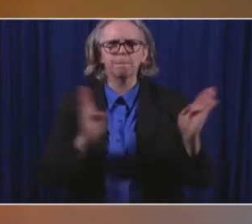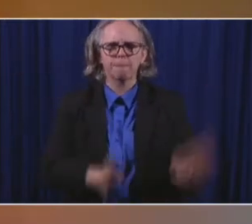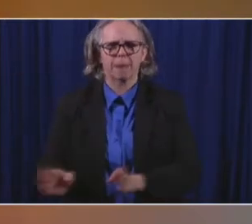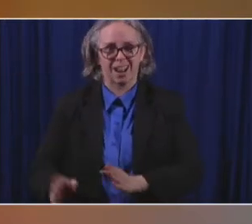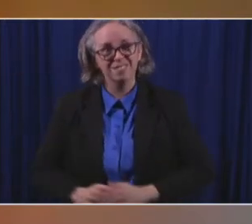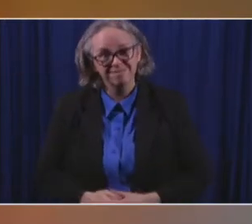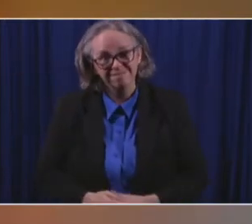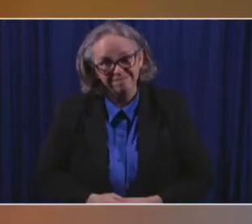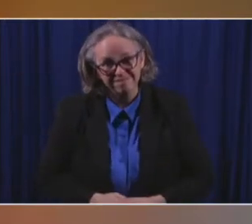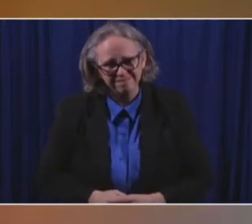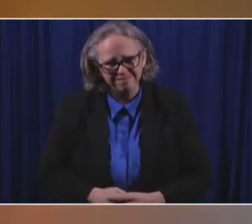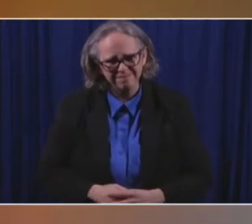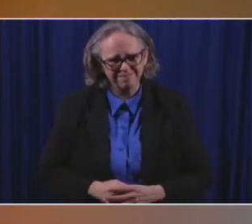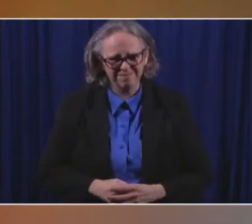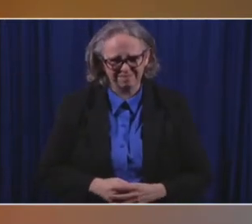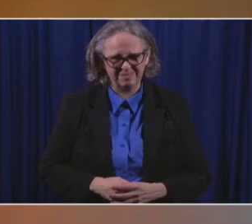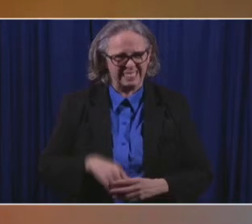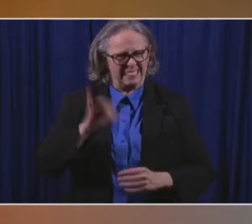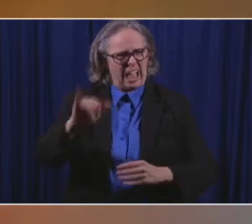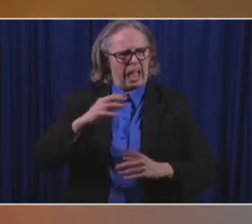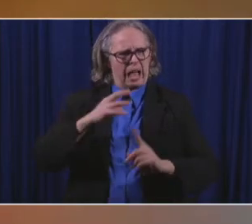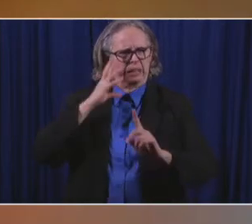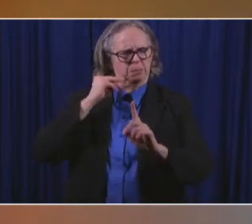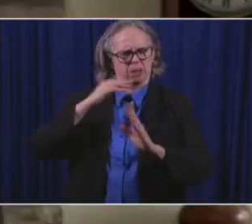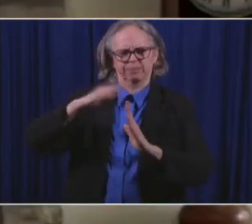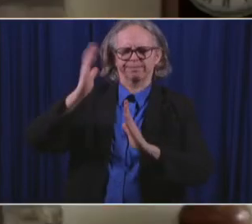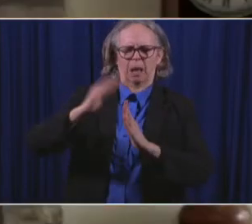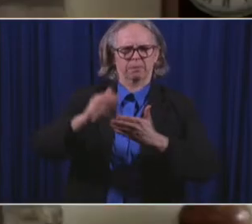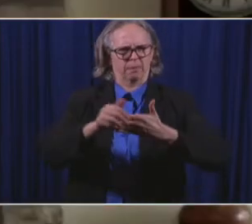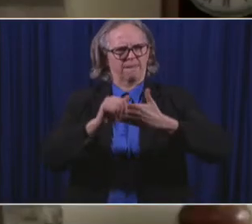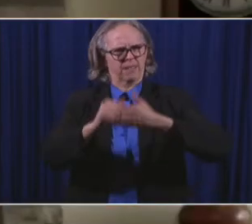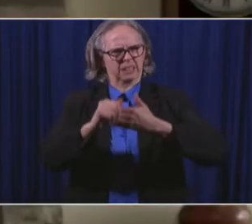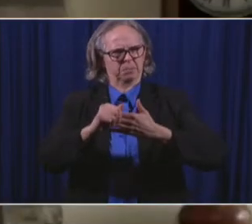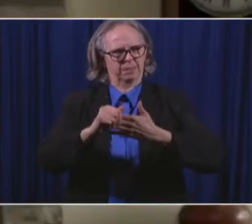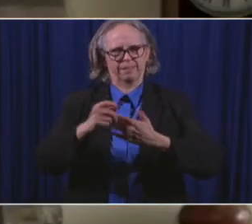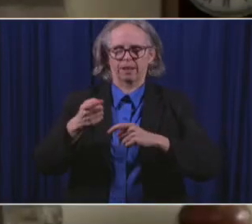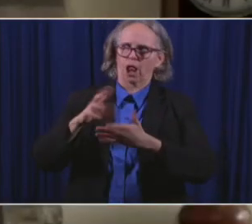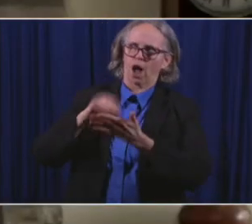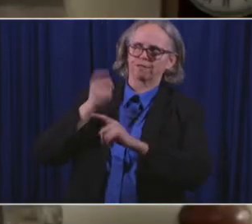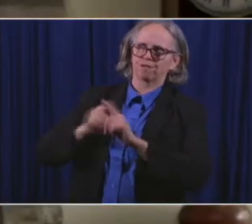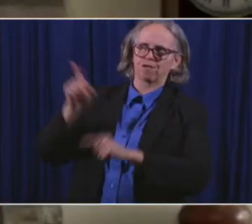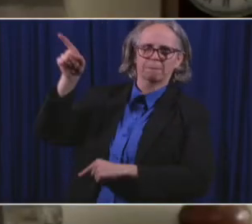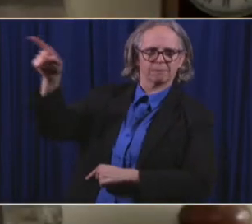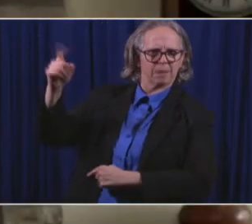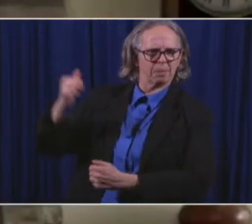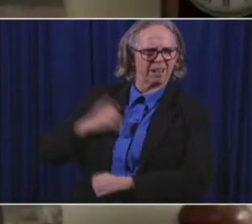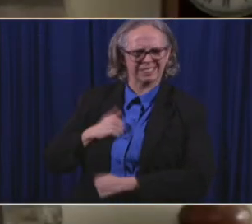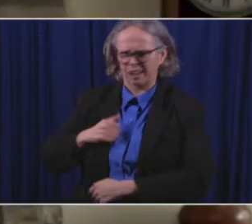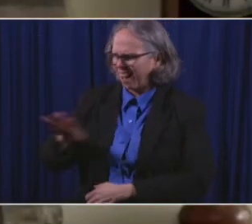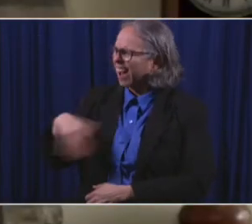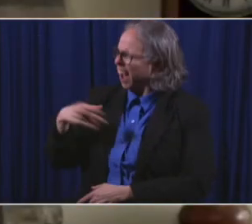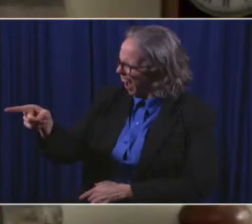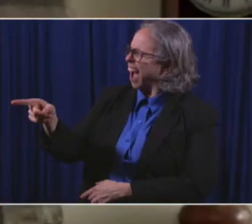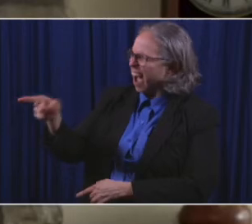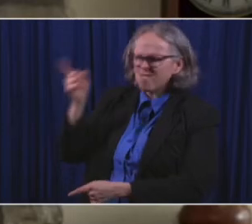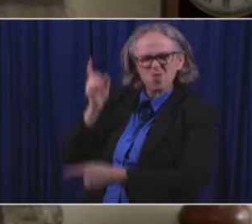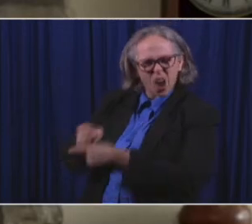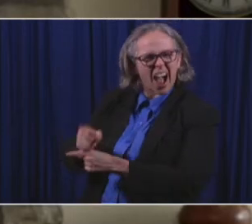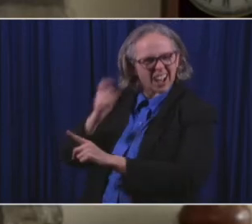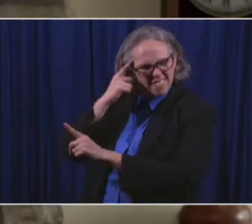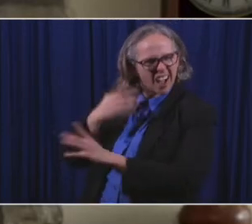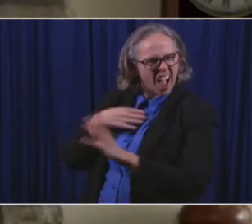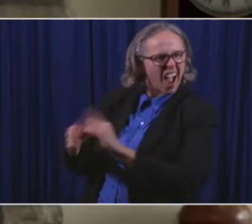biggest opportunities that the military has helped me during this time. Sure, it makes sense. So tell me, when you